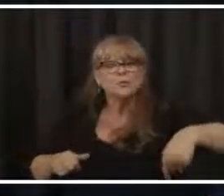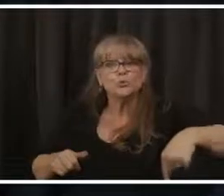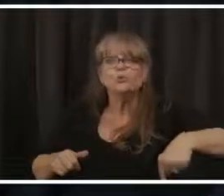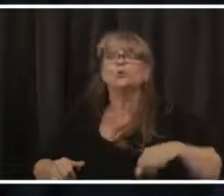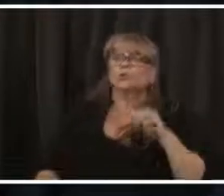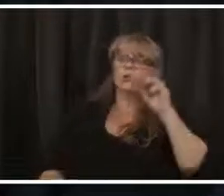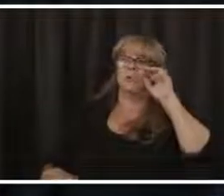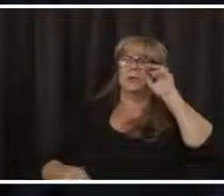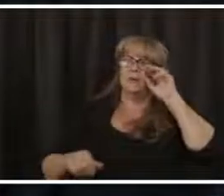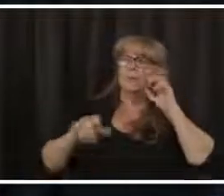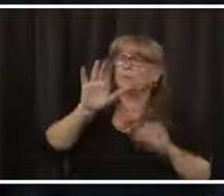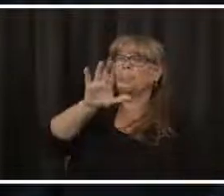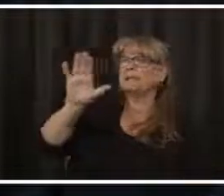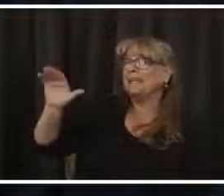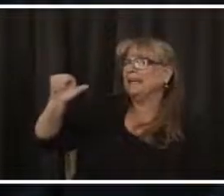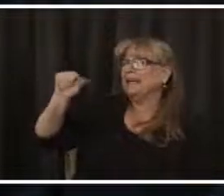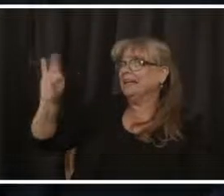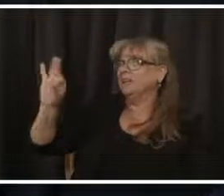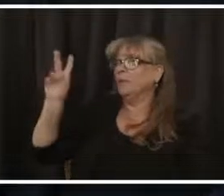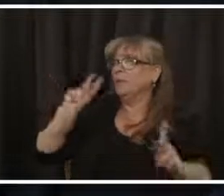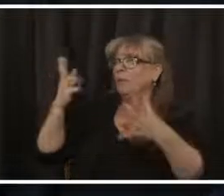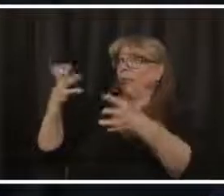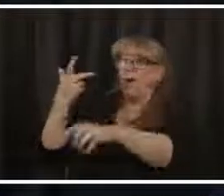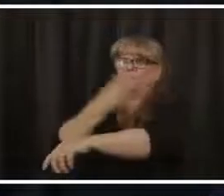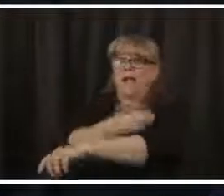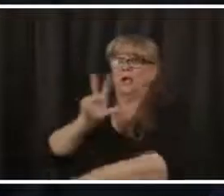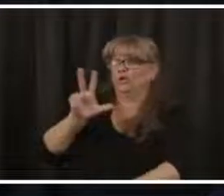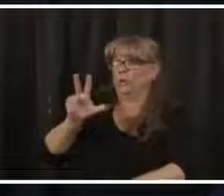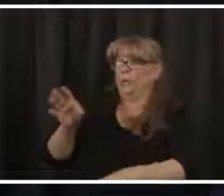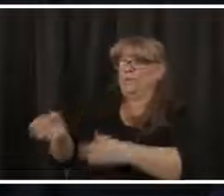the morning and can't do it another time, we certainly would be open to that.